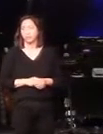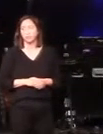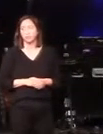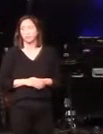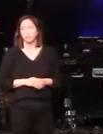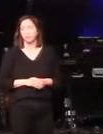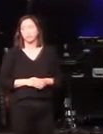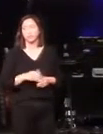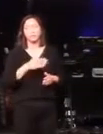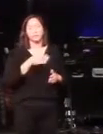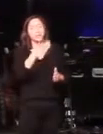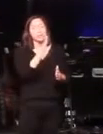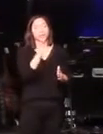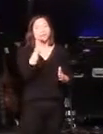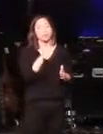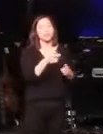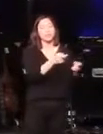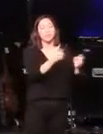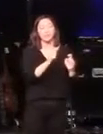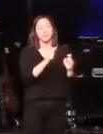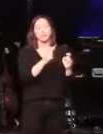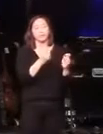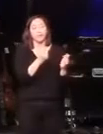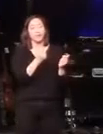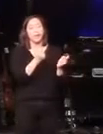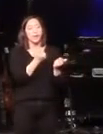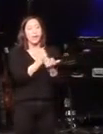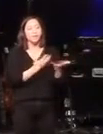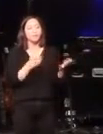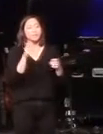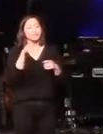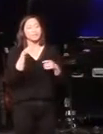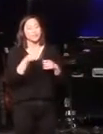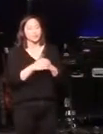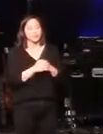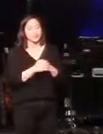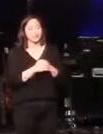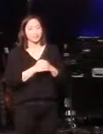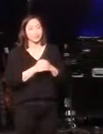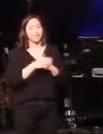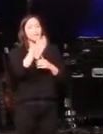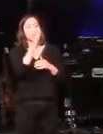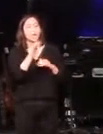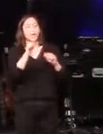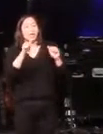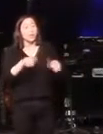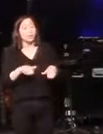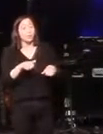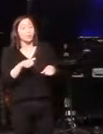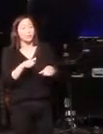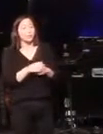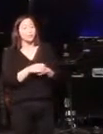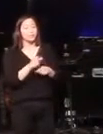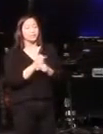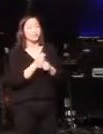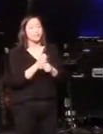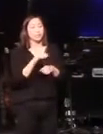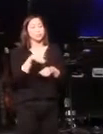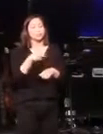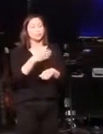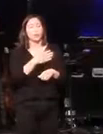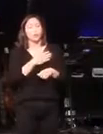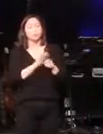I went too far. And my God will supply every need of yours according to his riches, and God is able to make all the grace abound to you, so that having